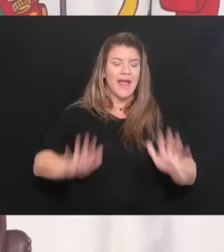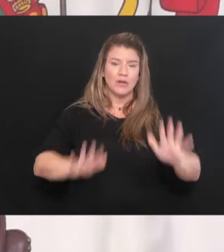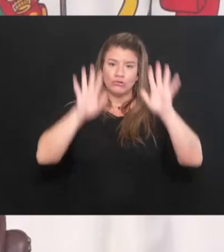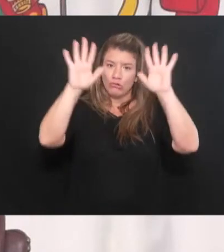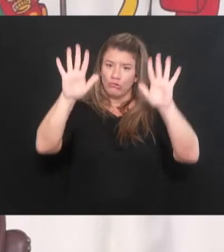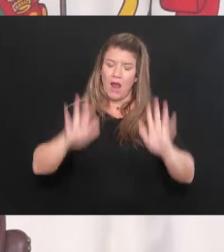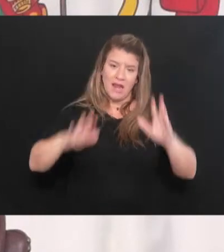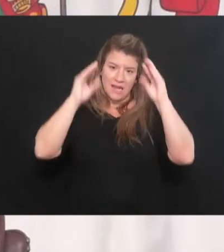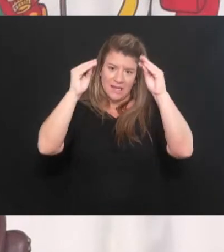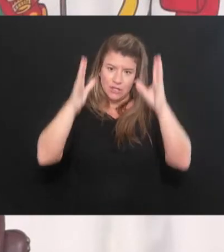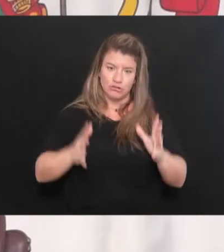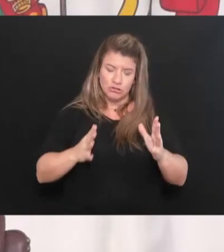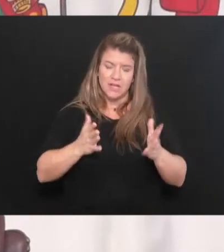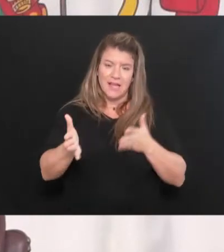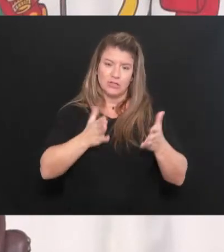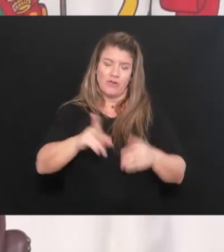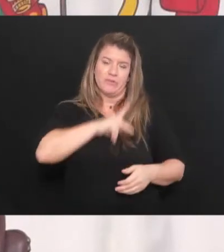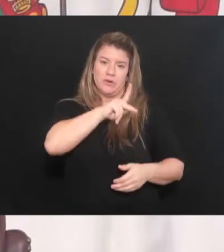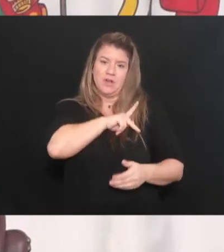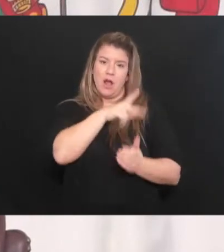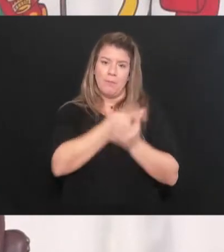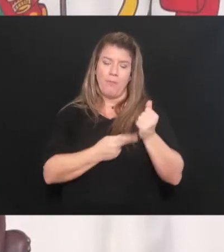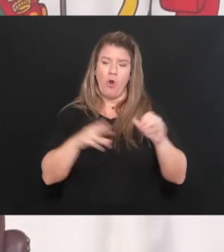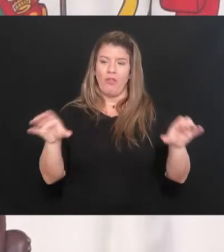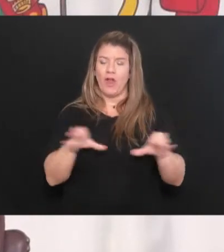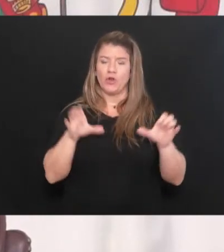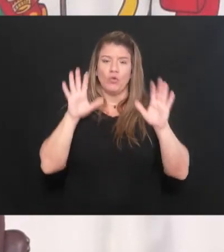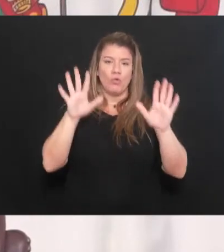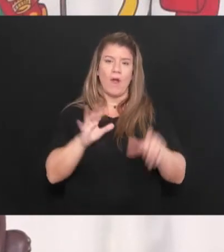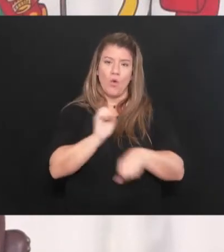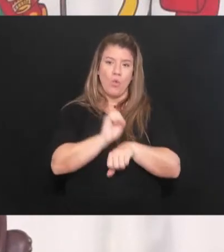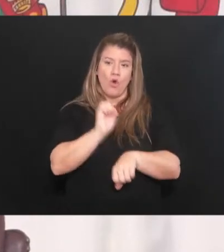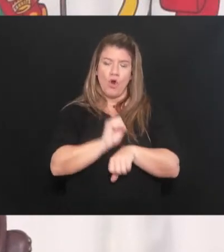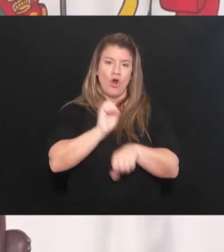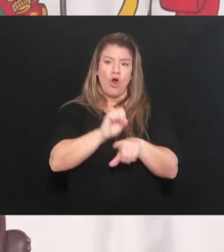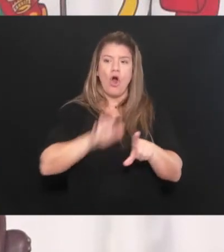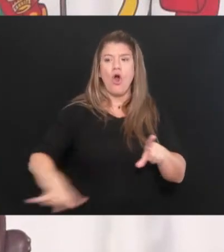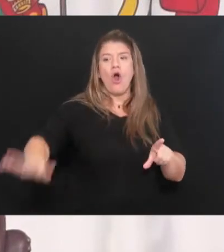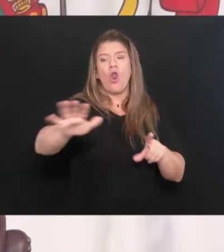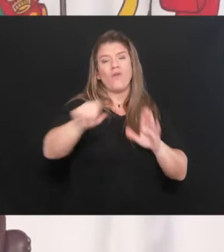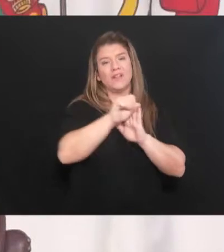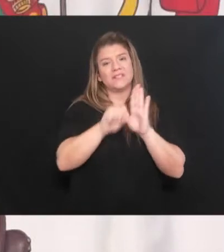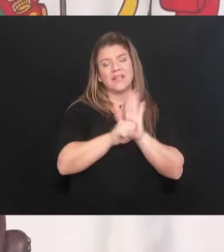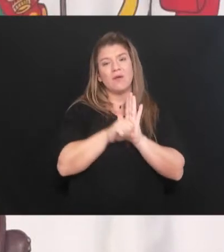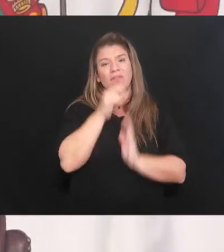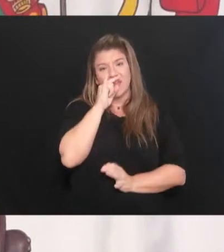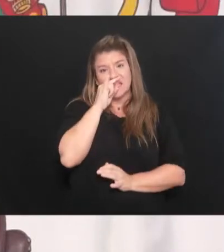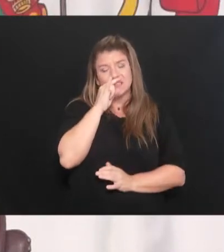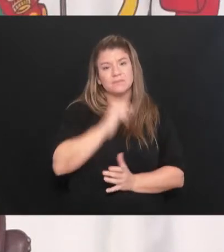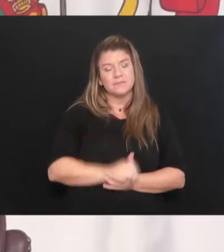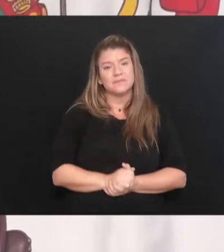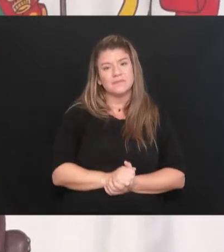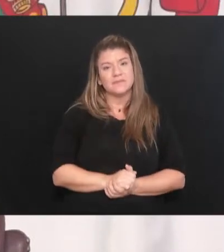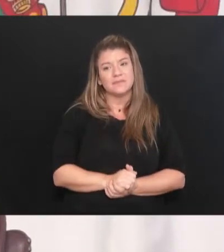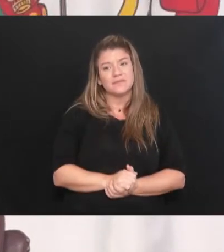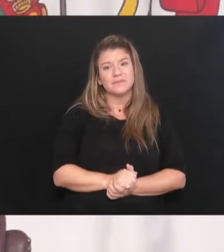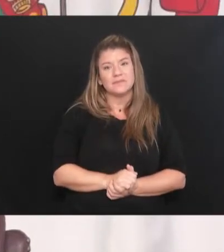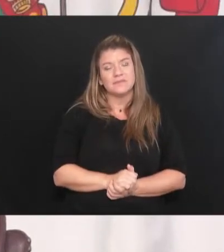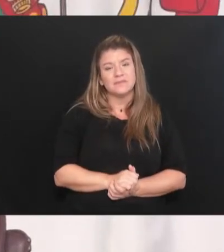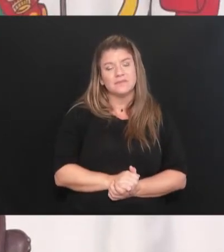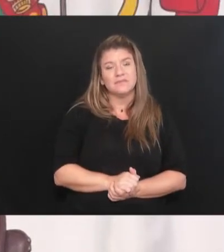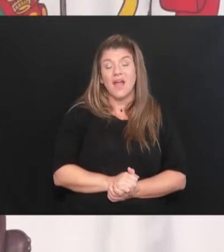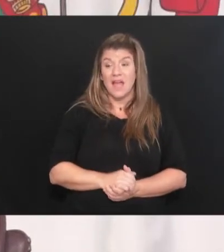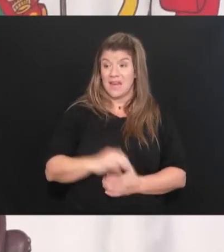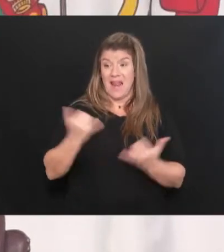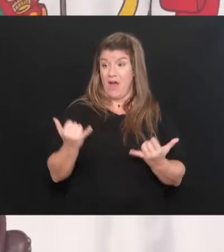and service personnel folks that do incredible work across this state with our kids, and even as